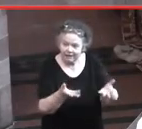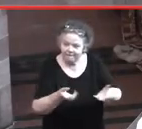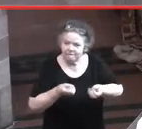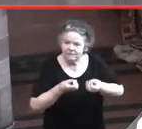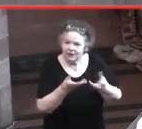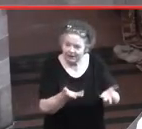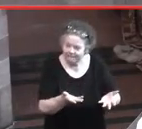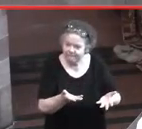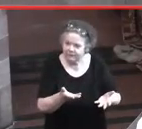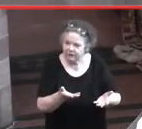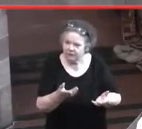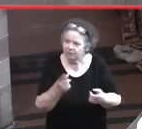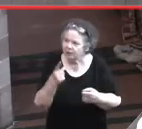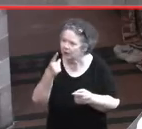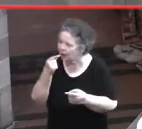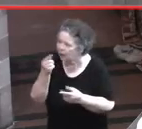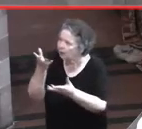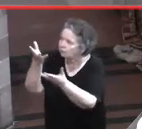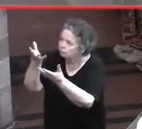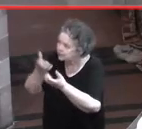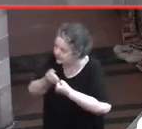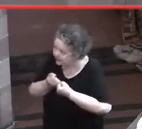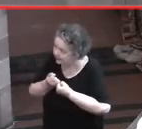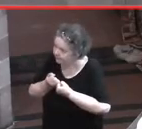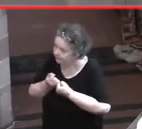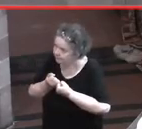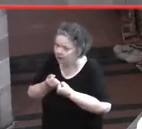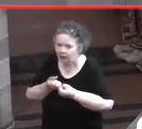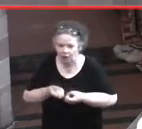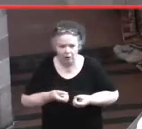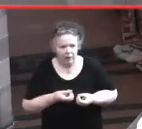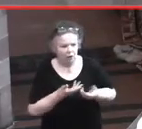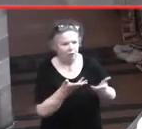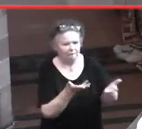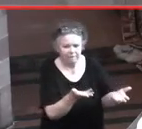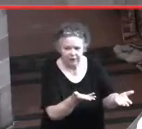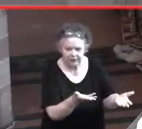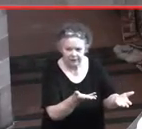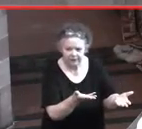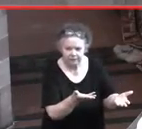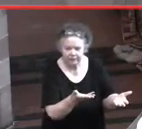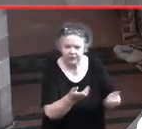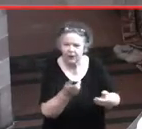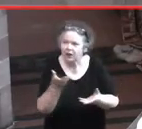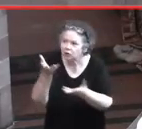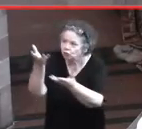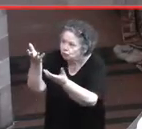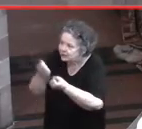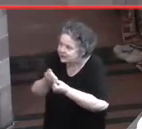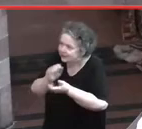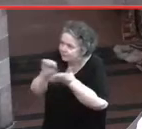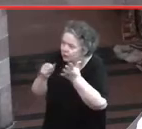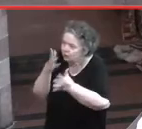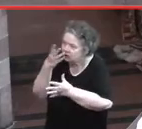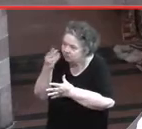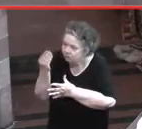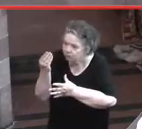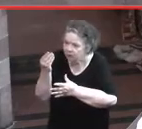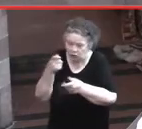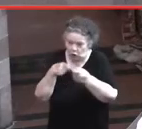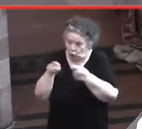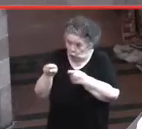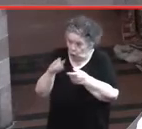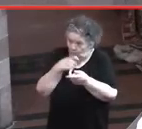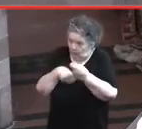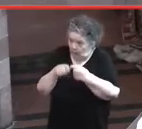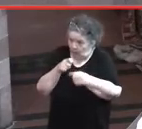yourself, you must receive from God. As you receive the Holy Spirit, you become